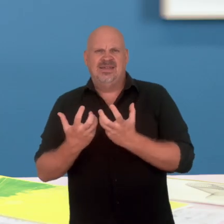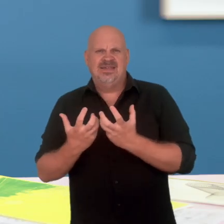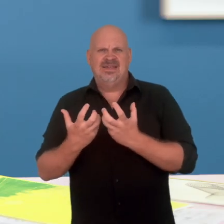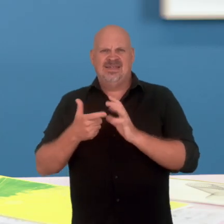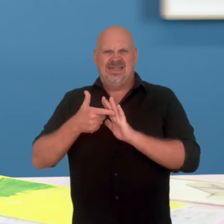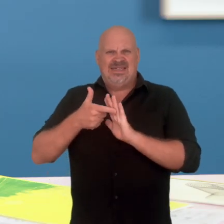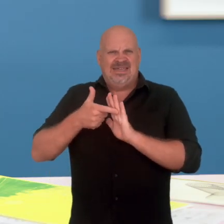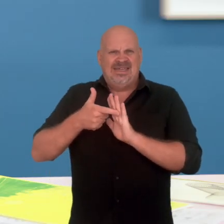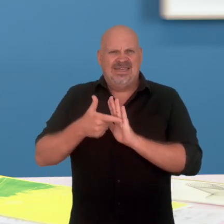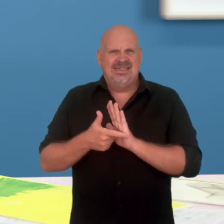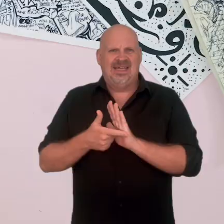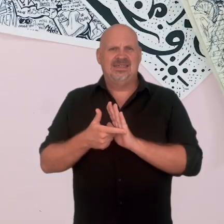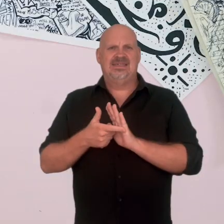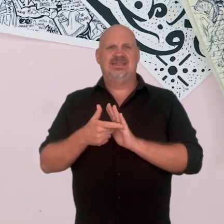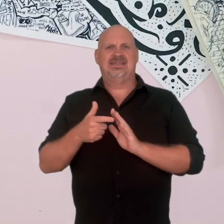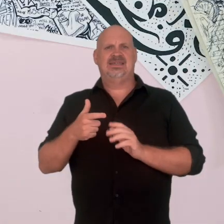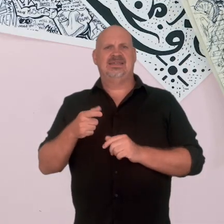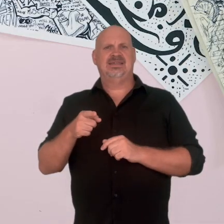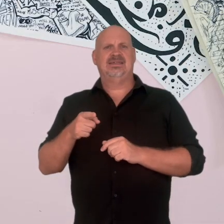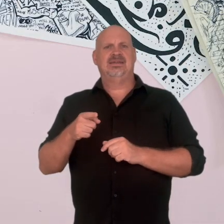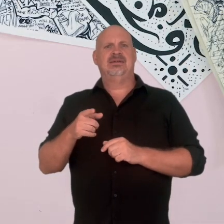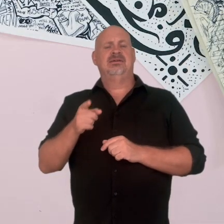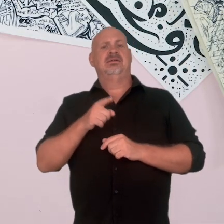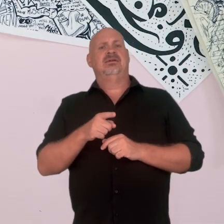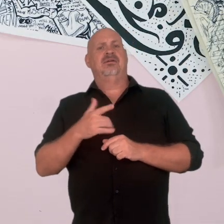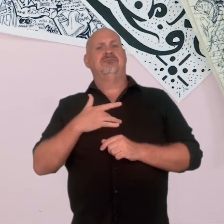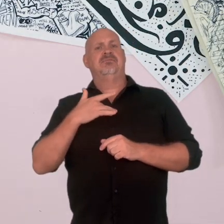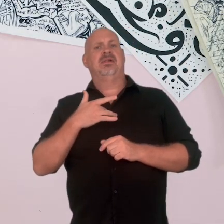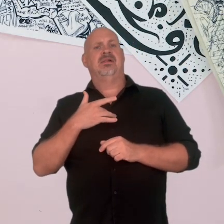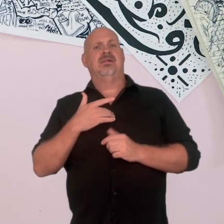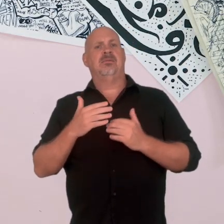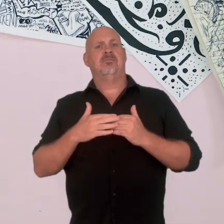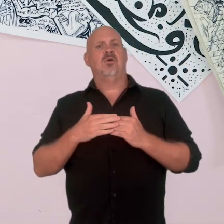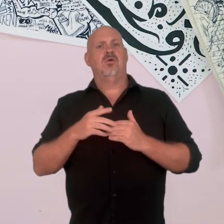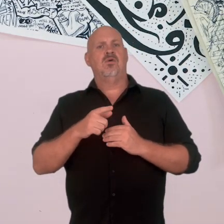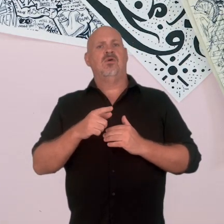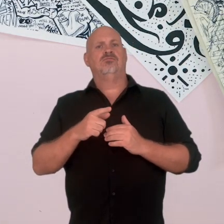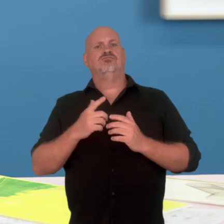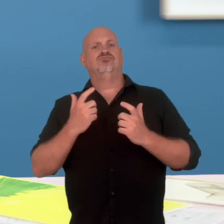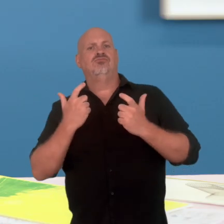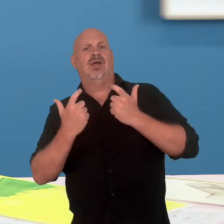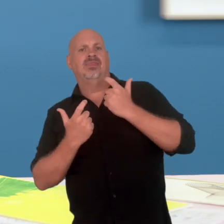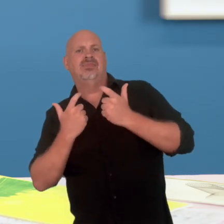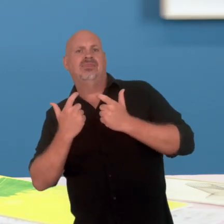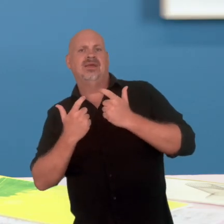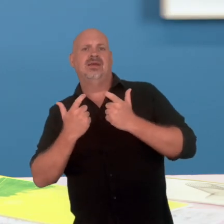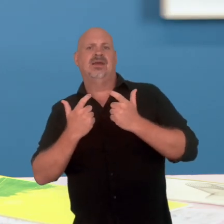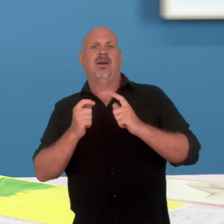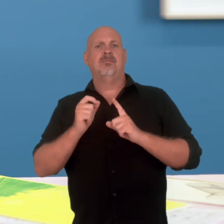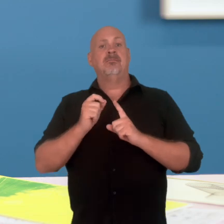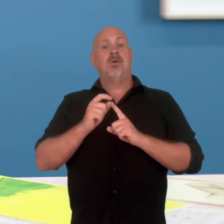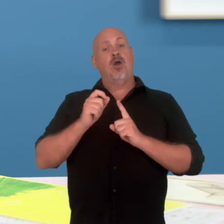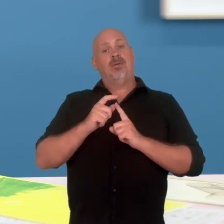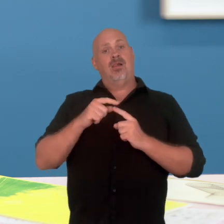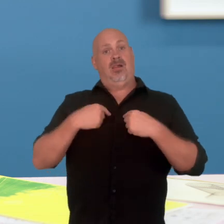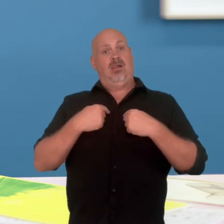and then this feels a bit more sort of like a thinking space. Like the purple, for me, I relate to it